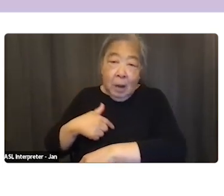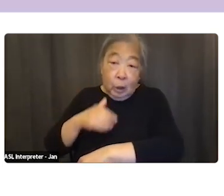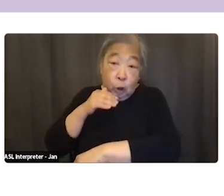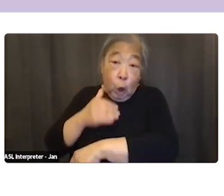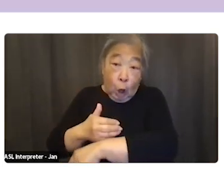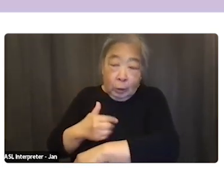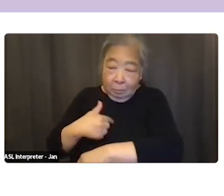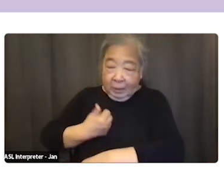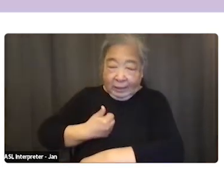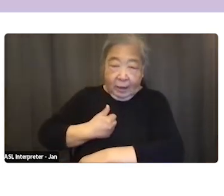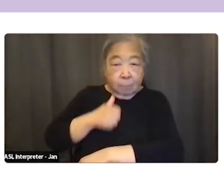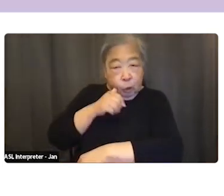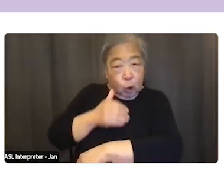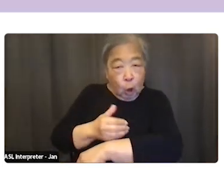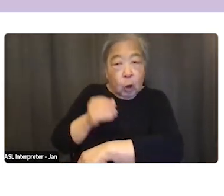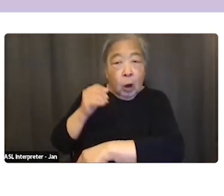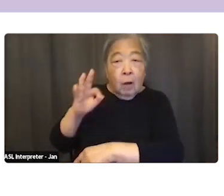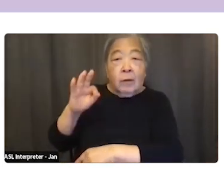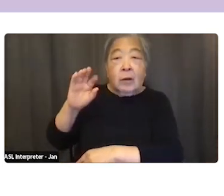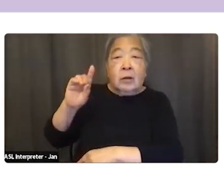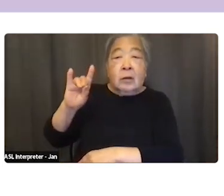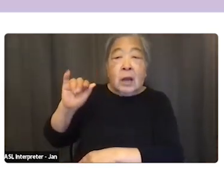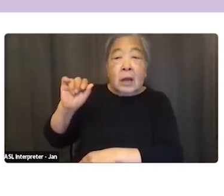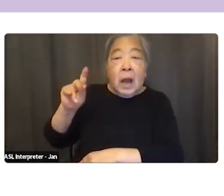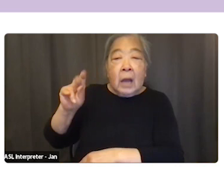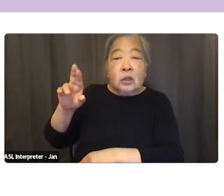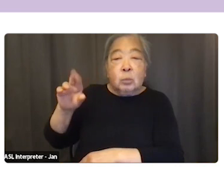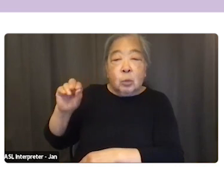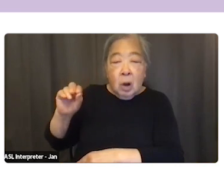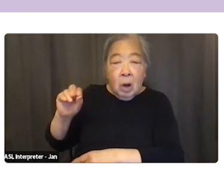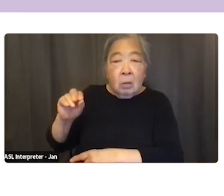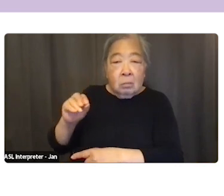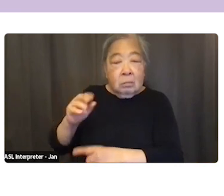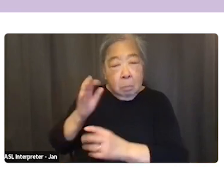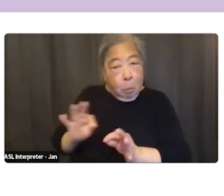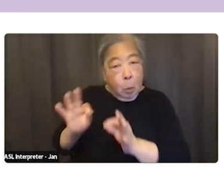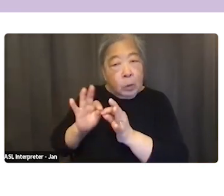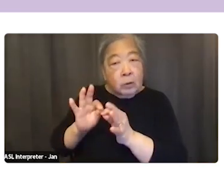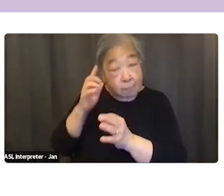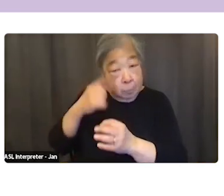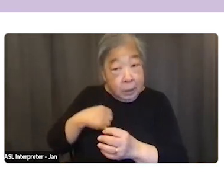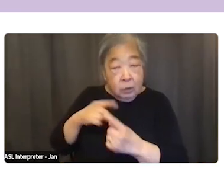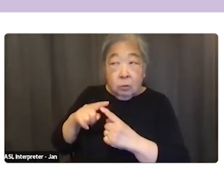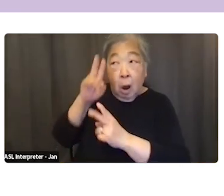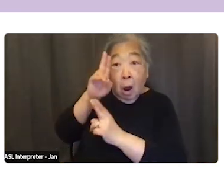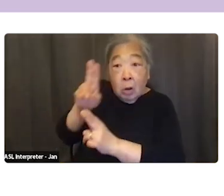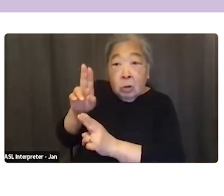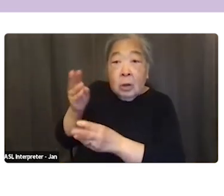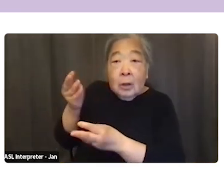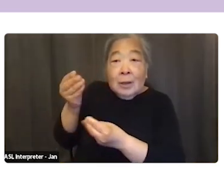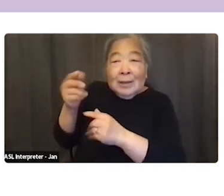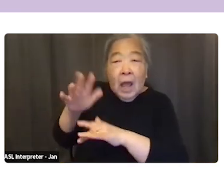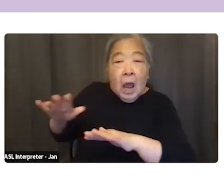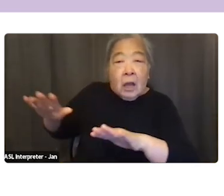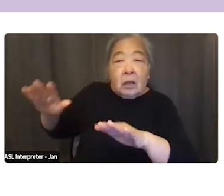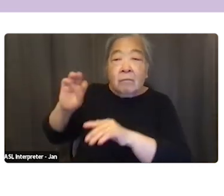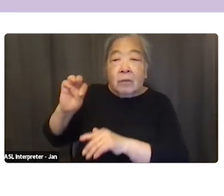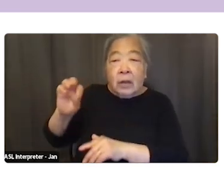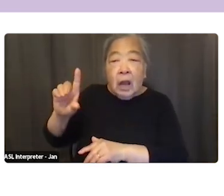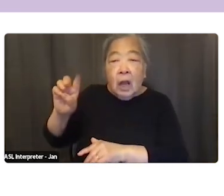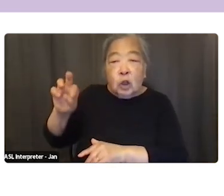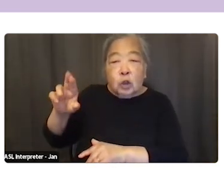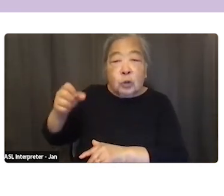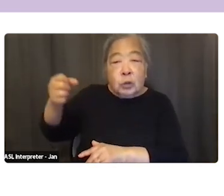really important for me to honor the land of other elders and ancestors, because it is a way of staying connected and